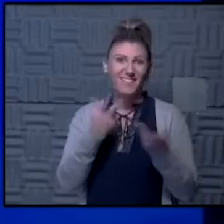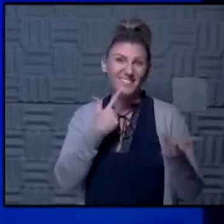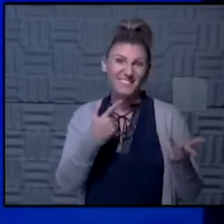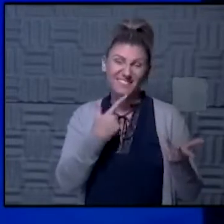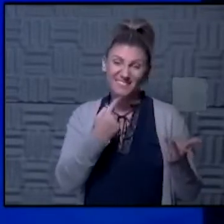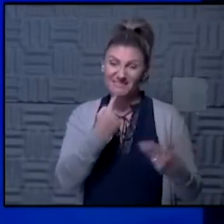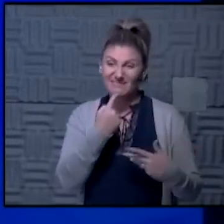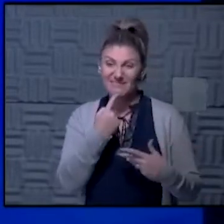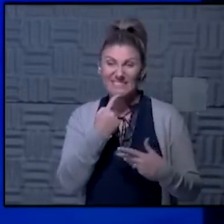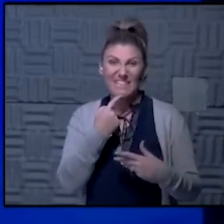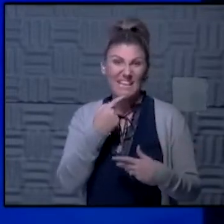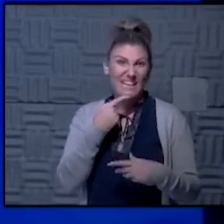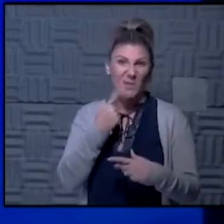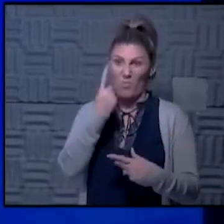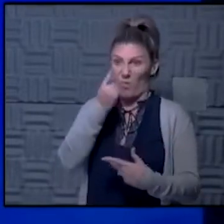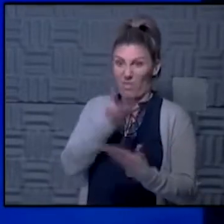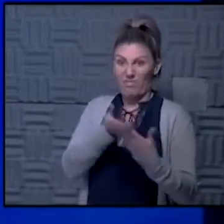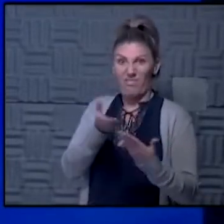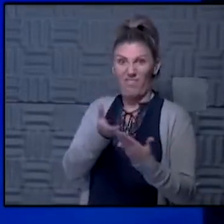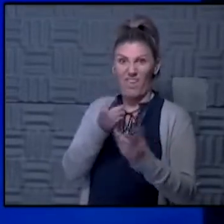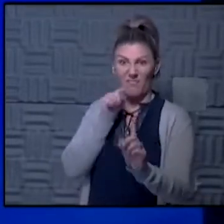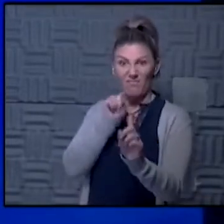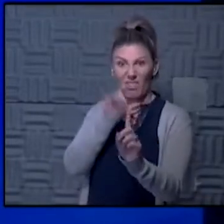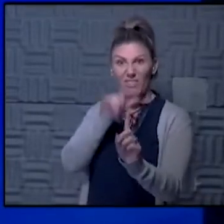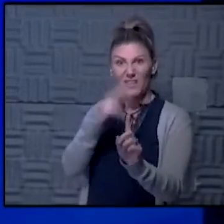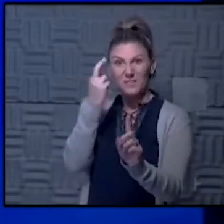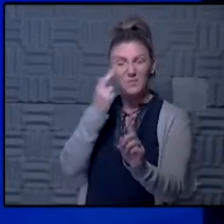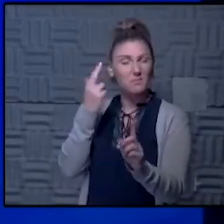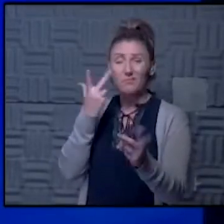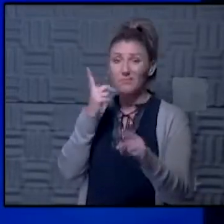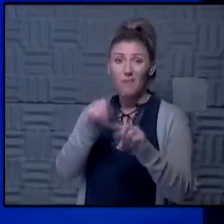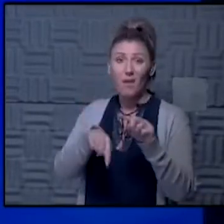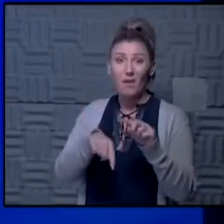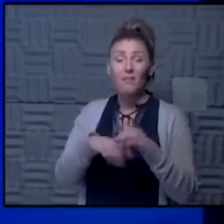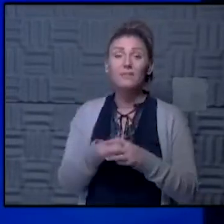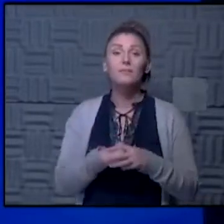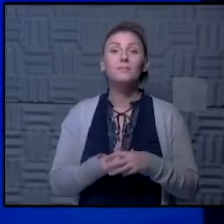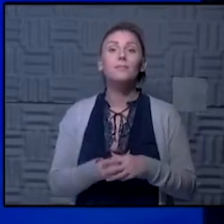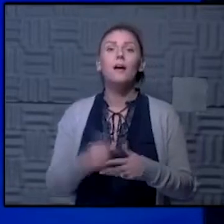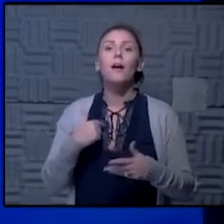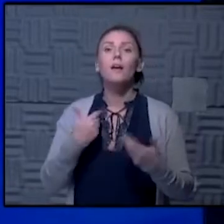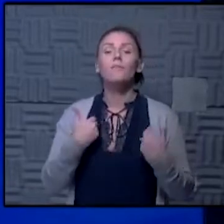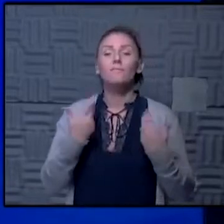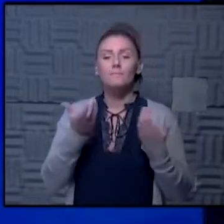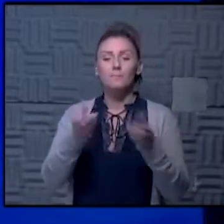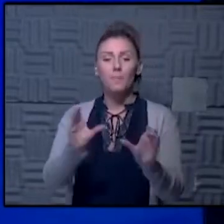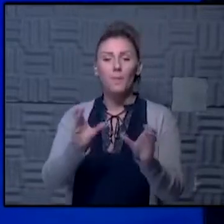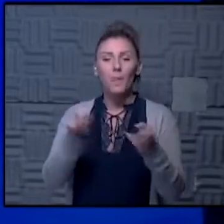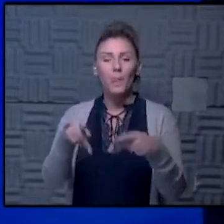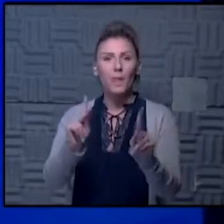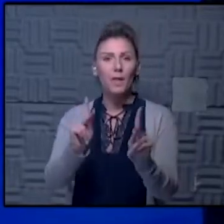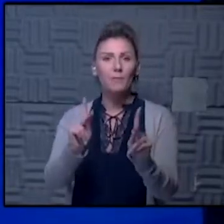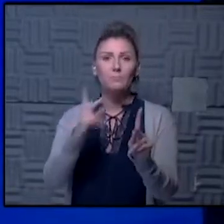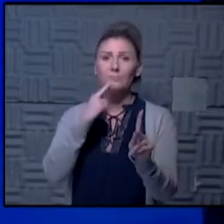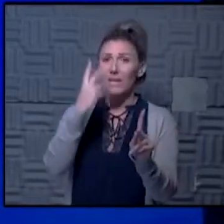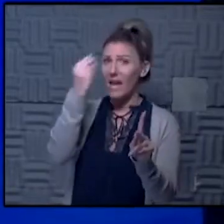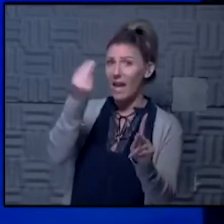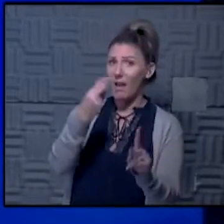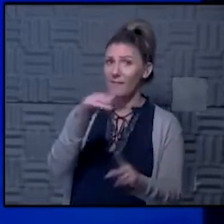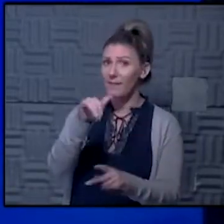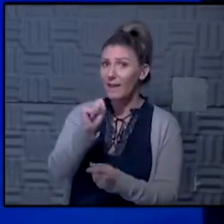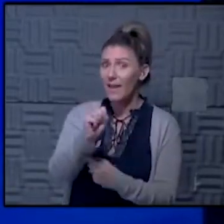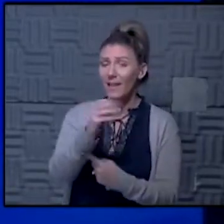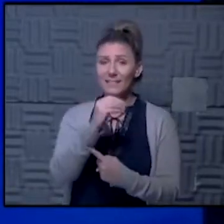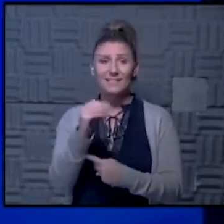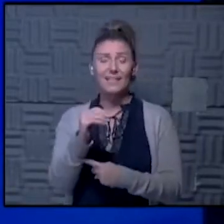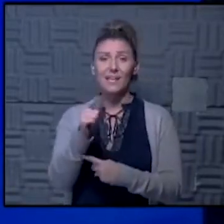sure that we can pinpoint one thing. I think, I've had the opportunity to be out in Hays and